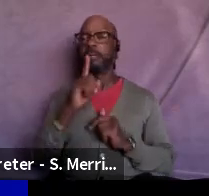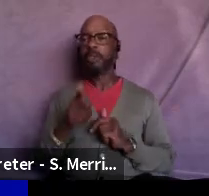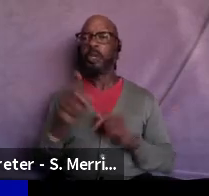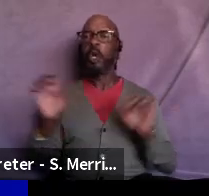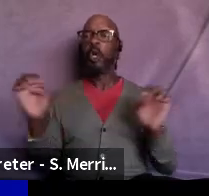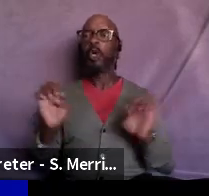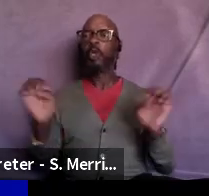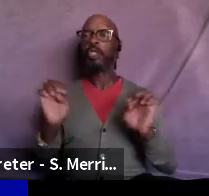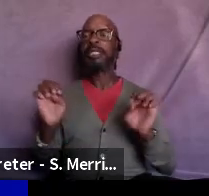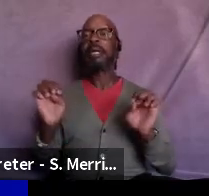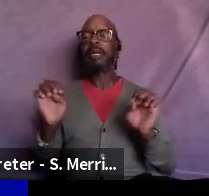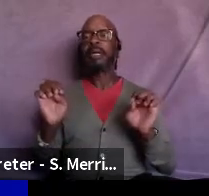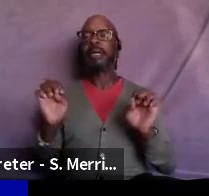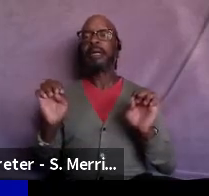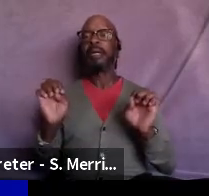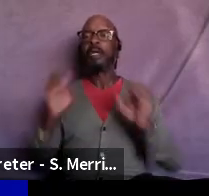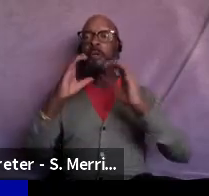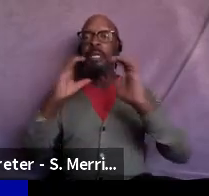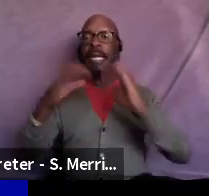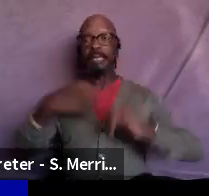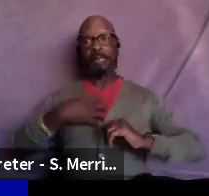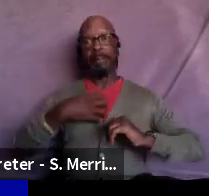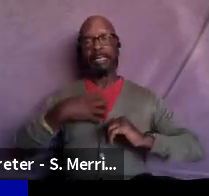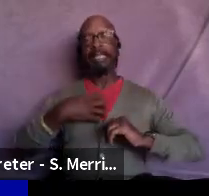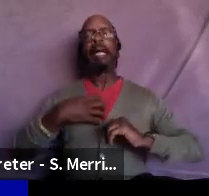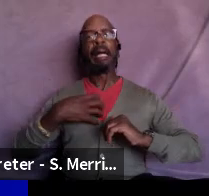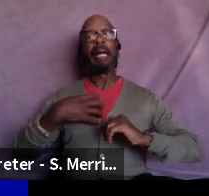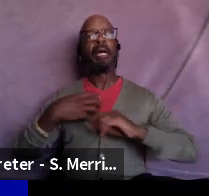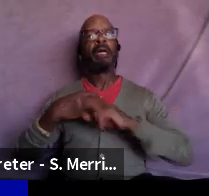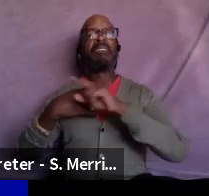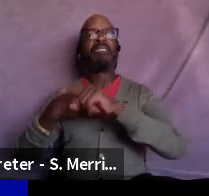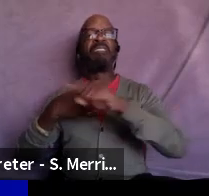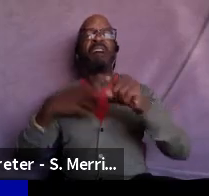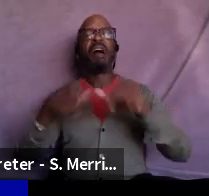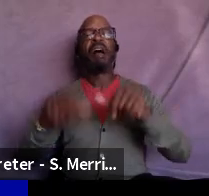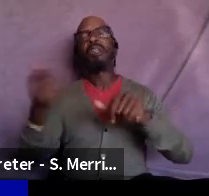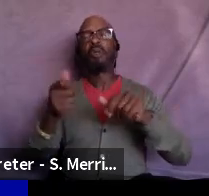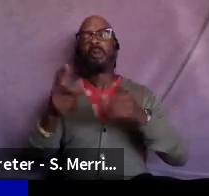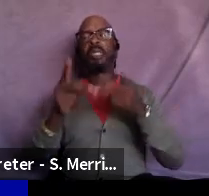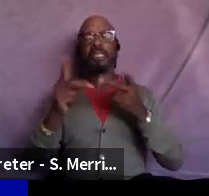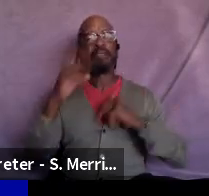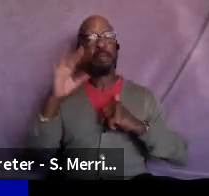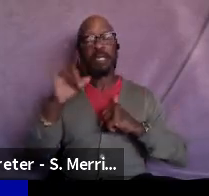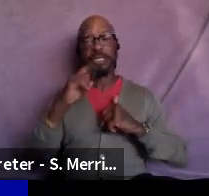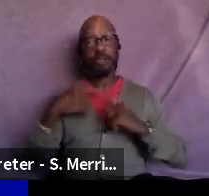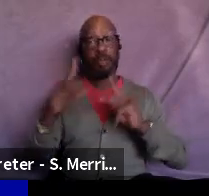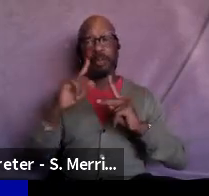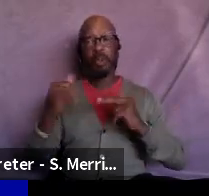effective communication complaints have come into other regions where individuals who are hospitalized for COVID-19 need to